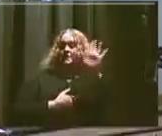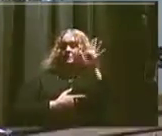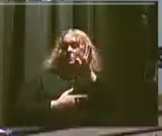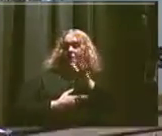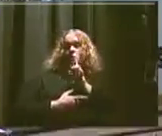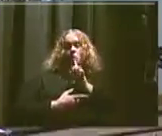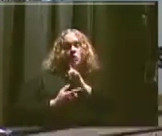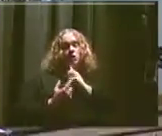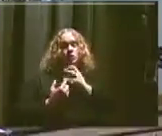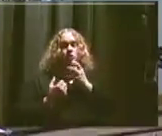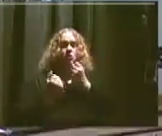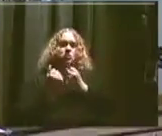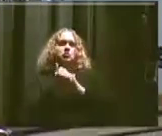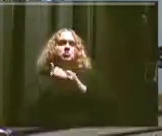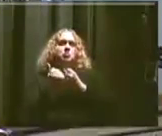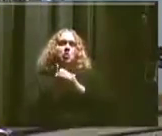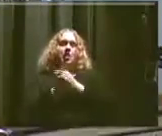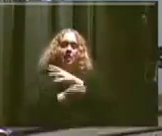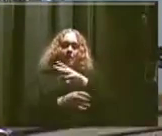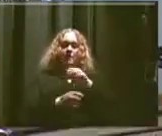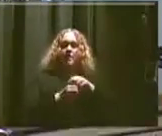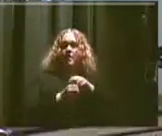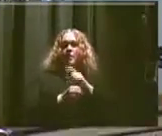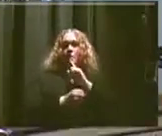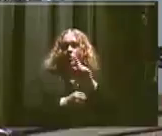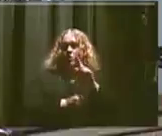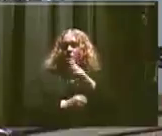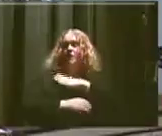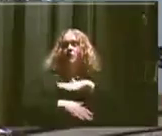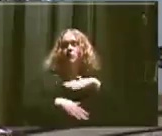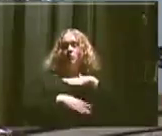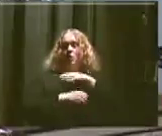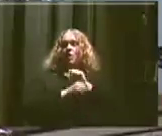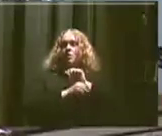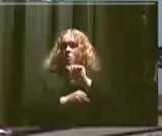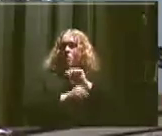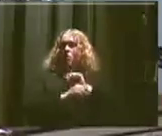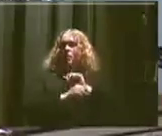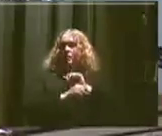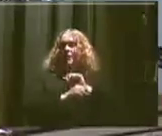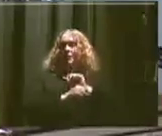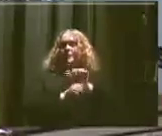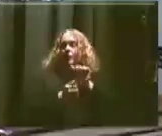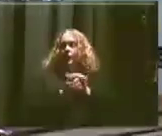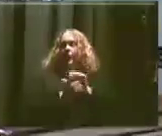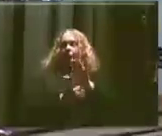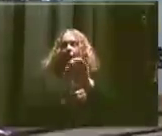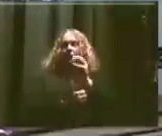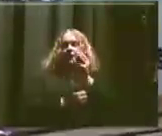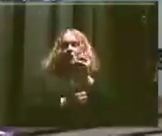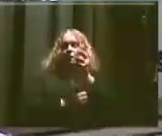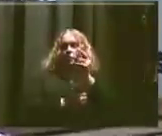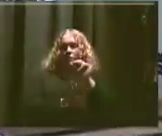it has been indeed a pleasure to work with Cameron this past 3 years. Congratulations, Cameron.